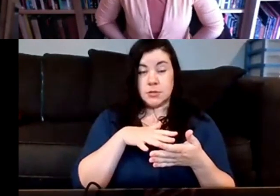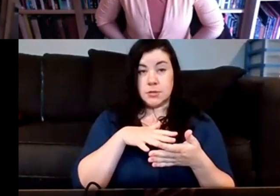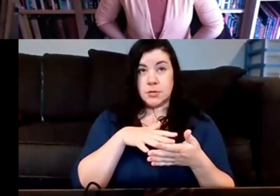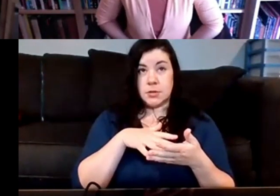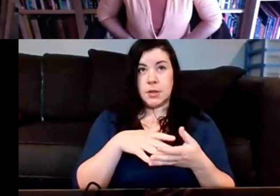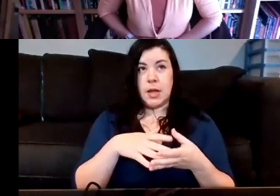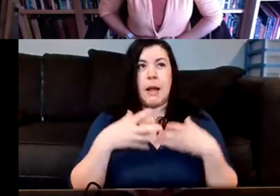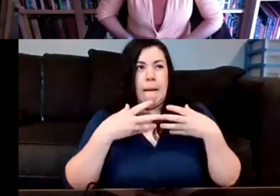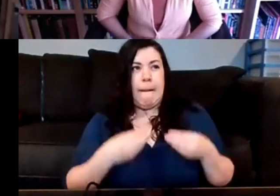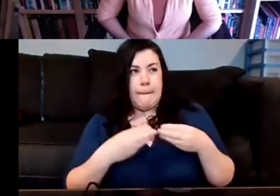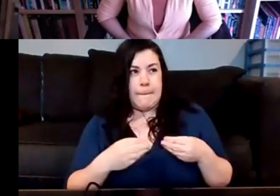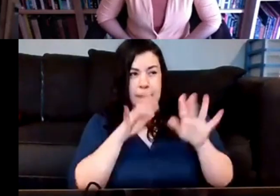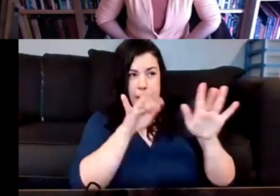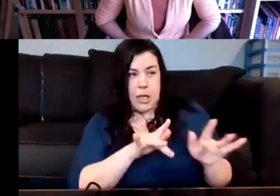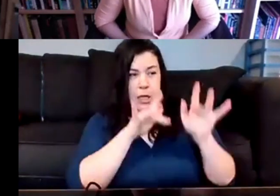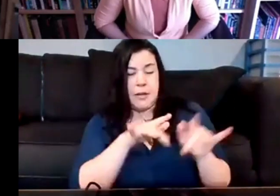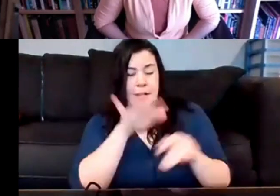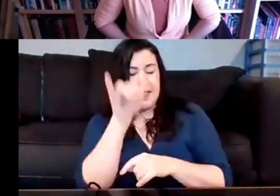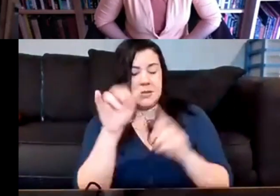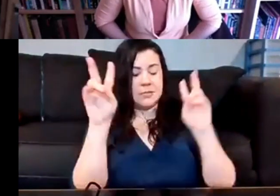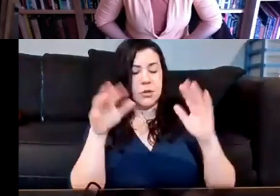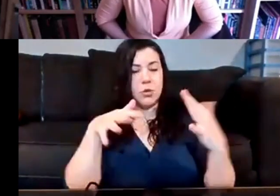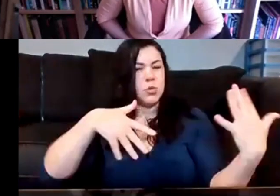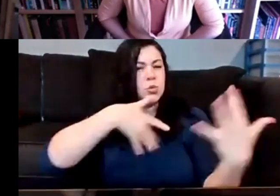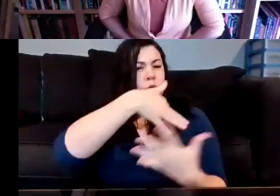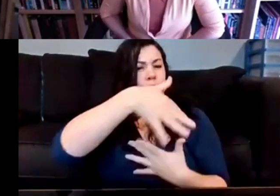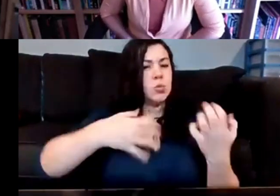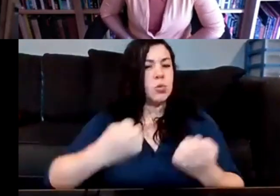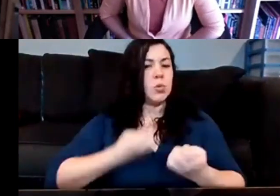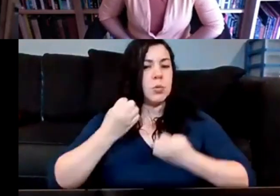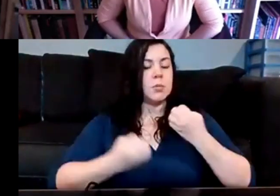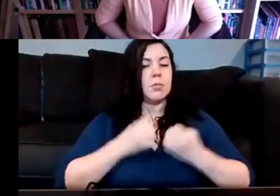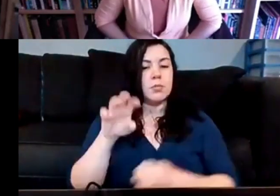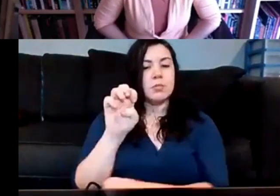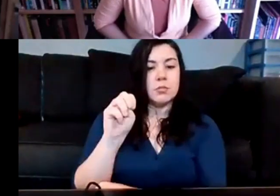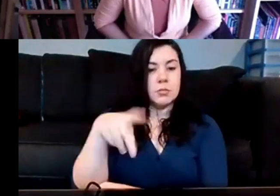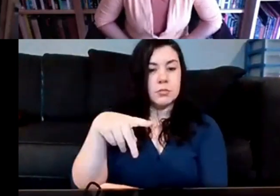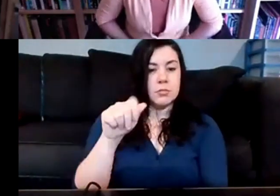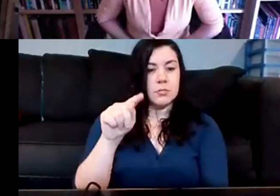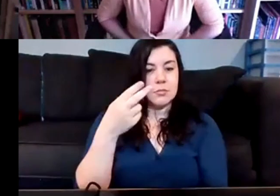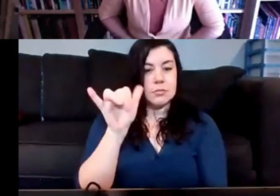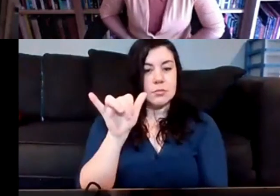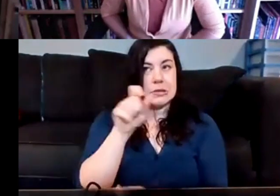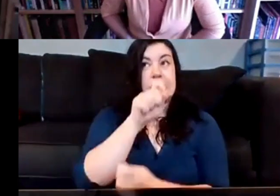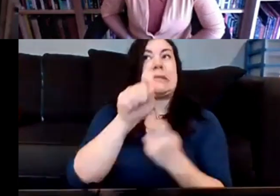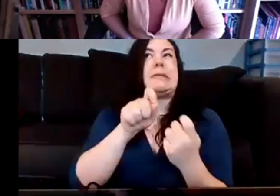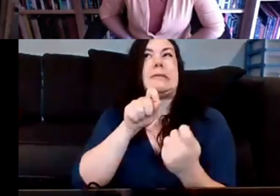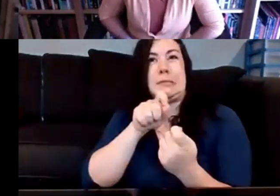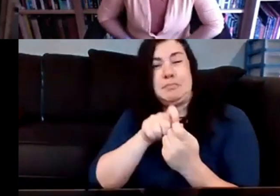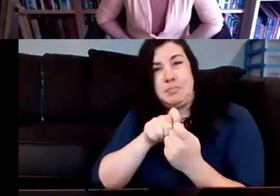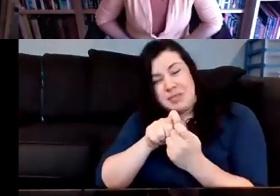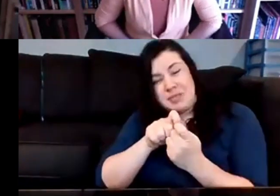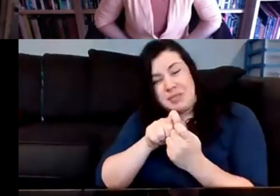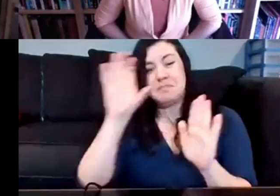and empathy as a social emotion with regard to especially images of torture and